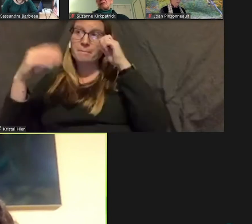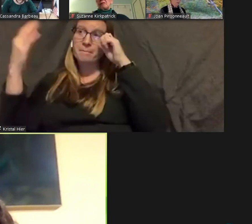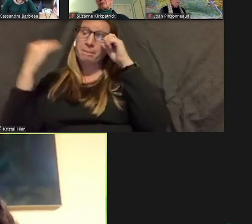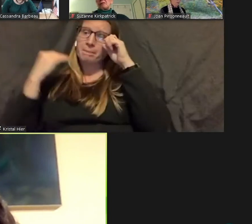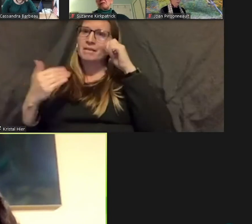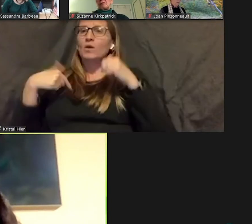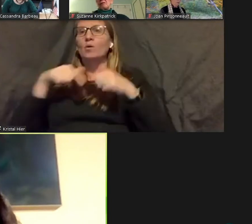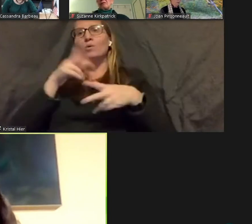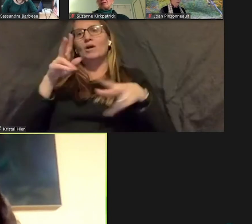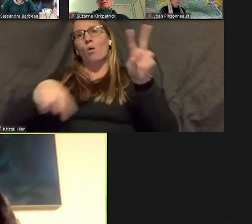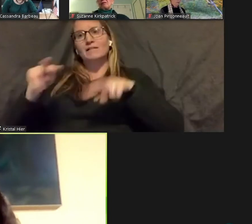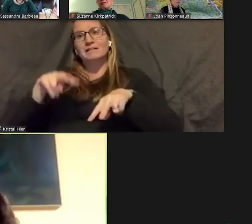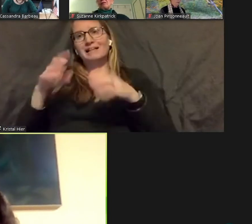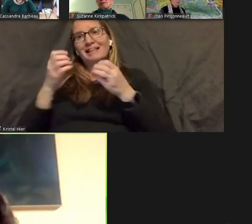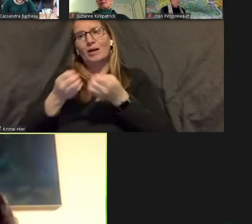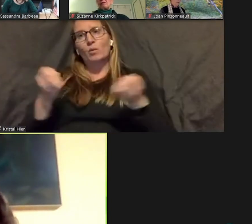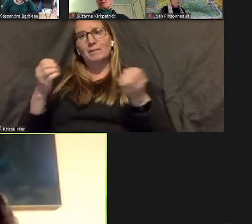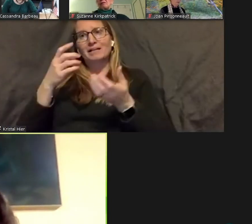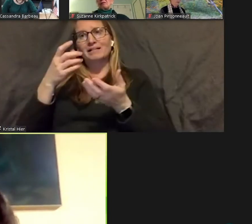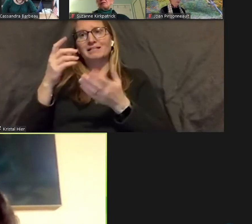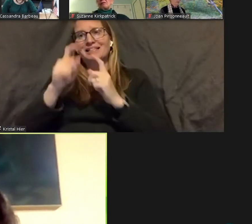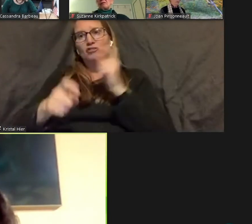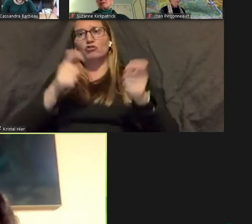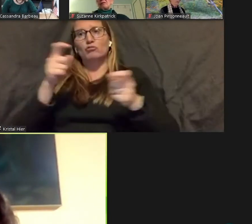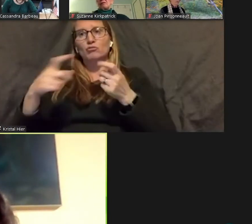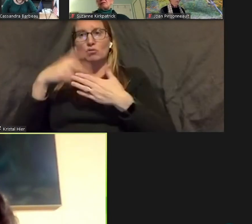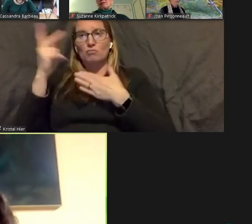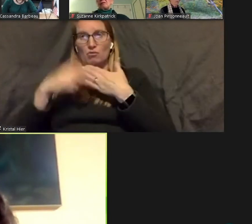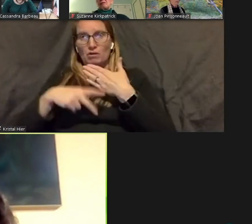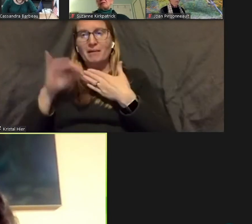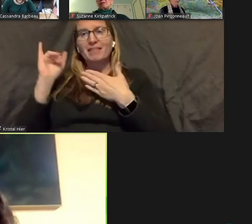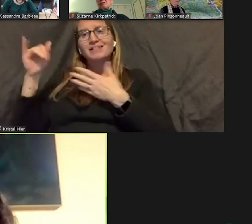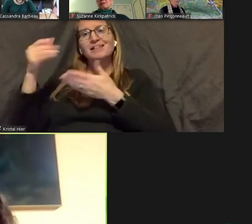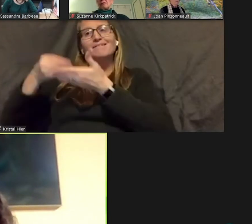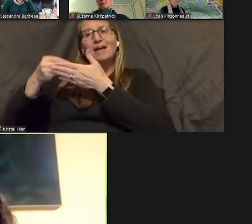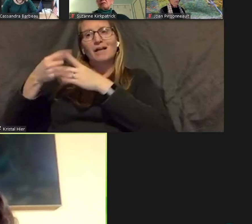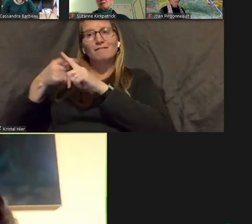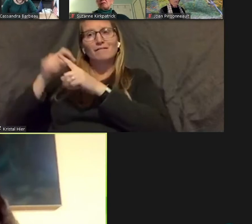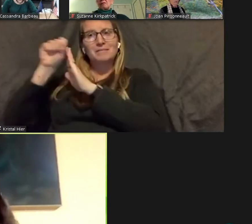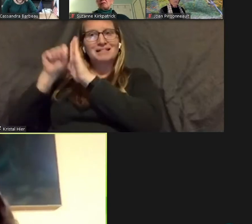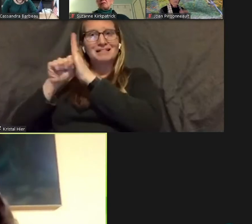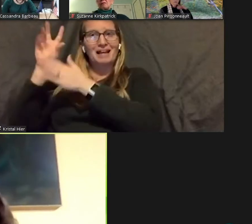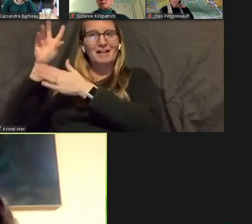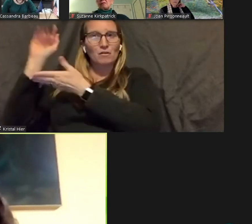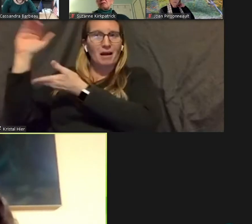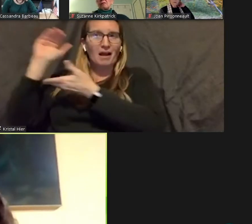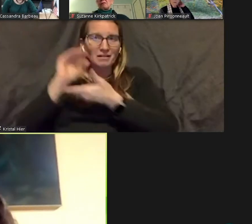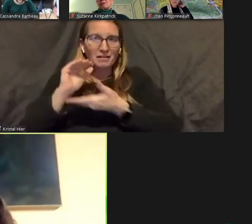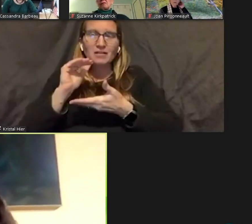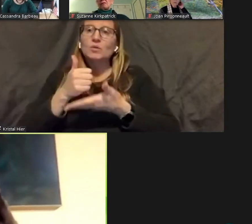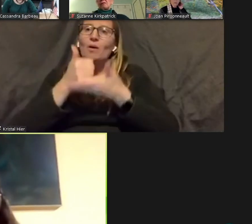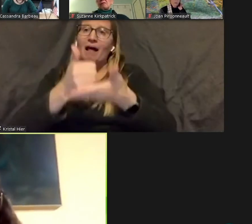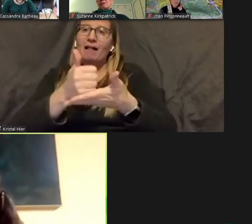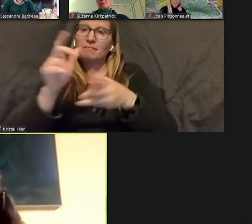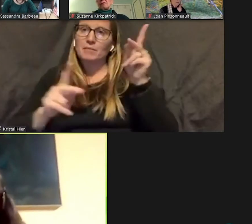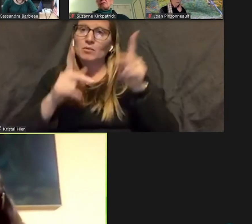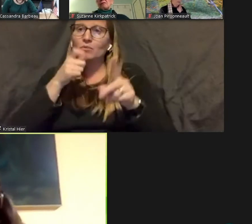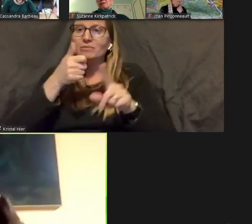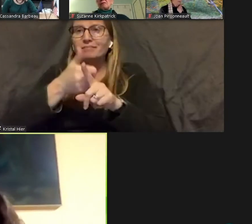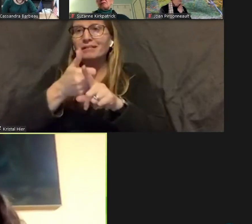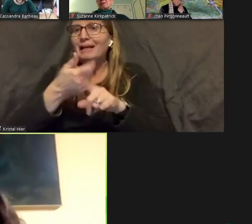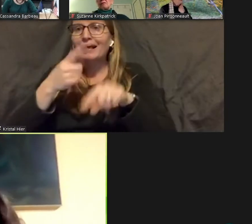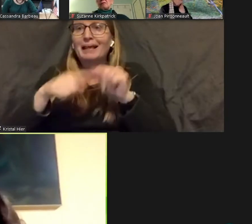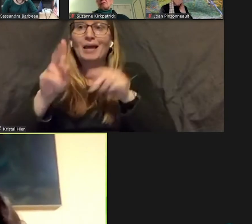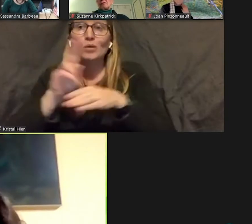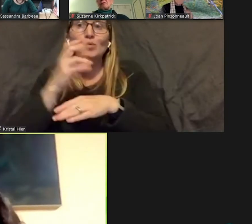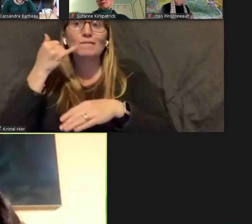distribution program, which is funded by the state of Vermont to help income eligible Vermonters who have trouble using a telephone and